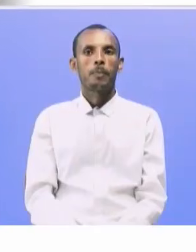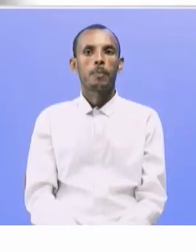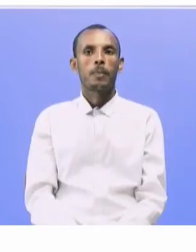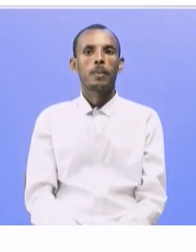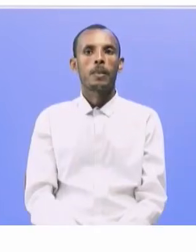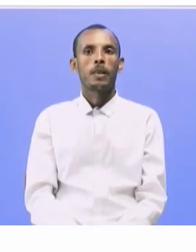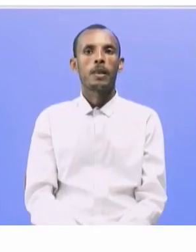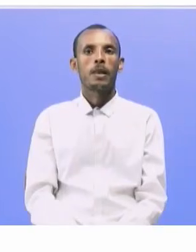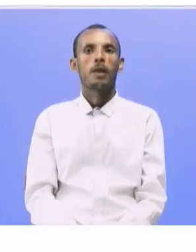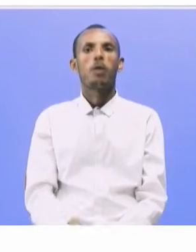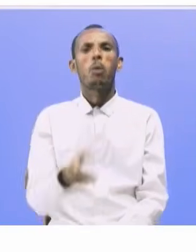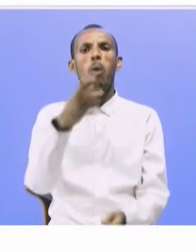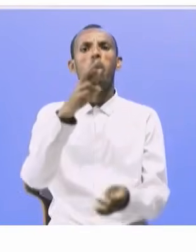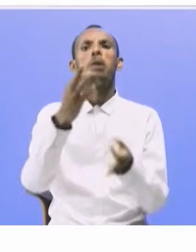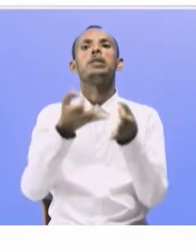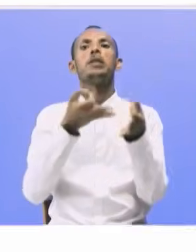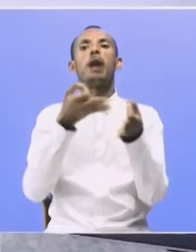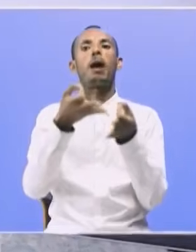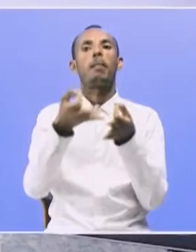or described.